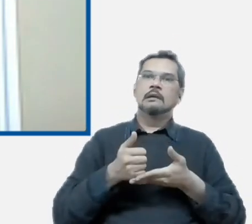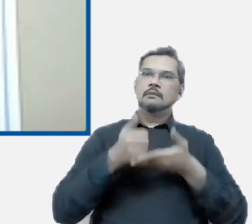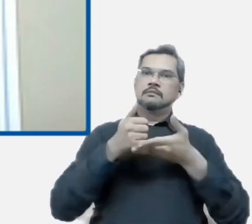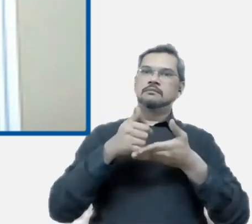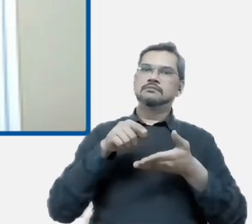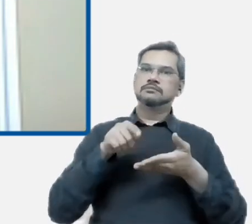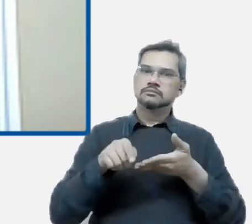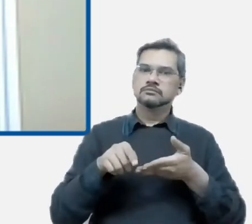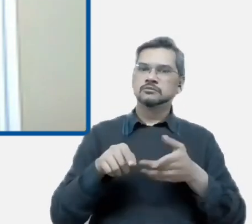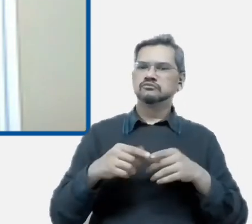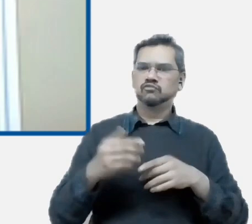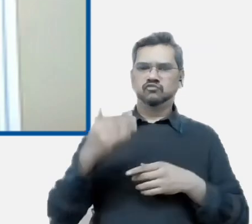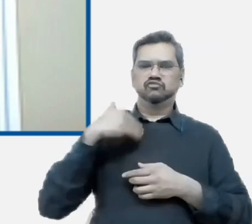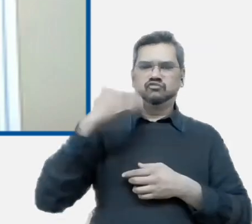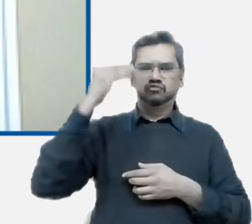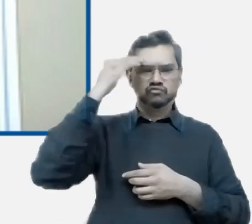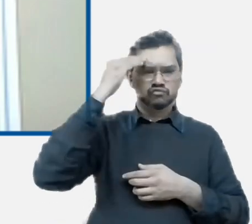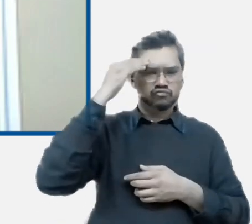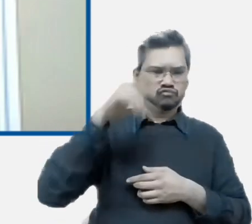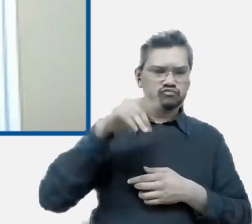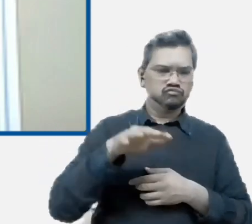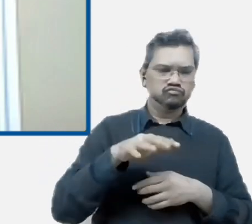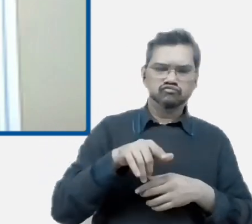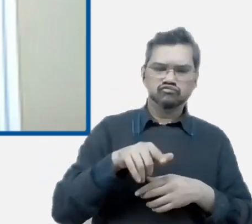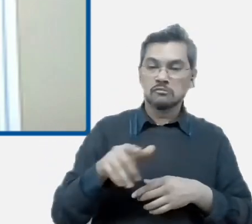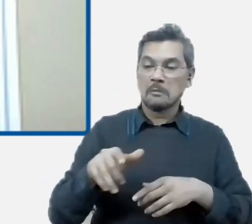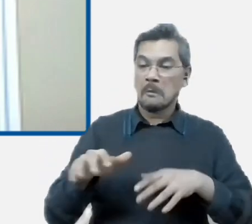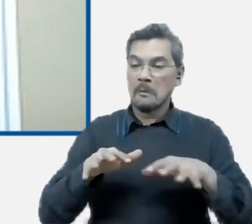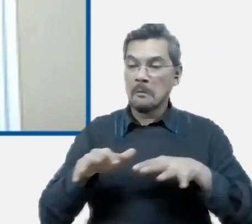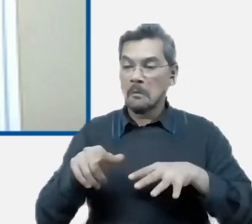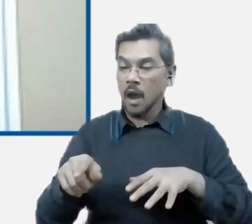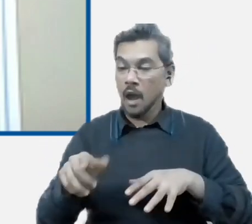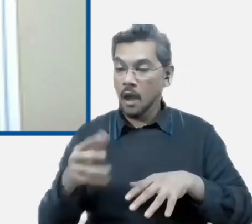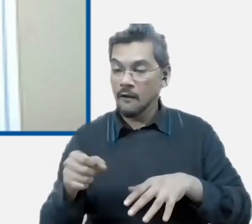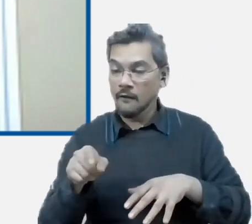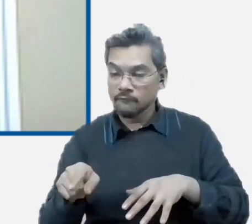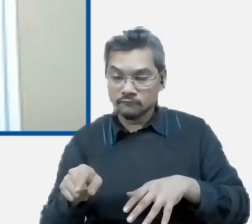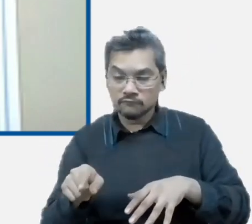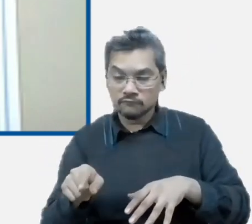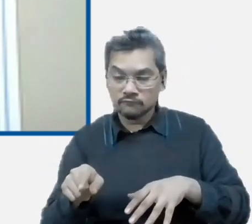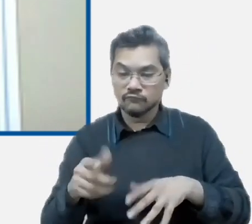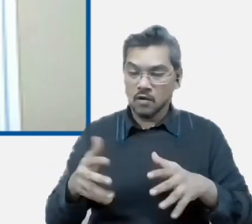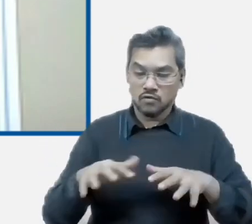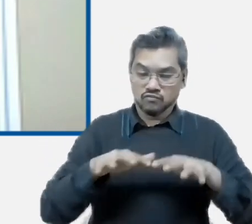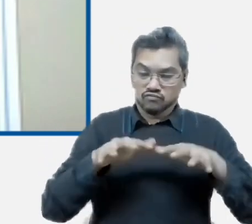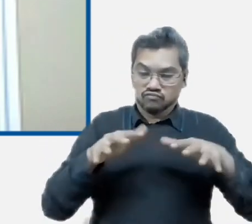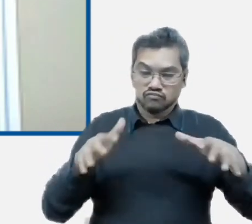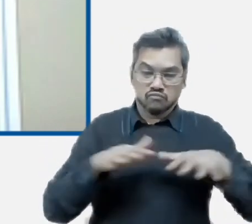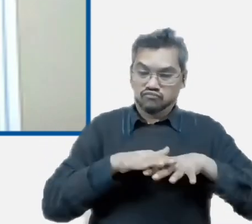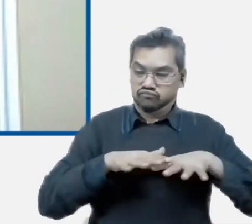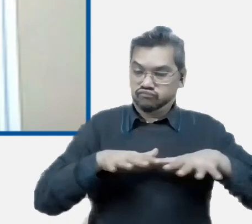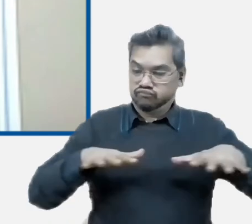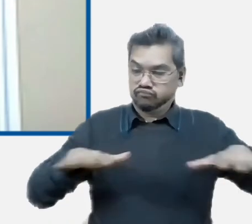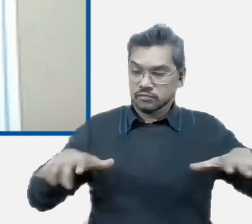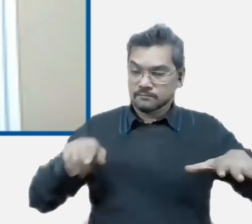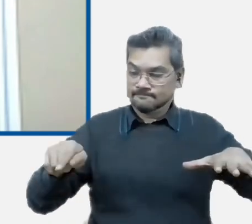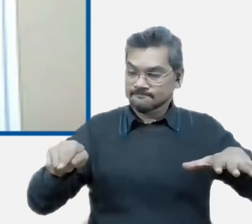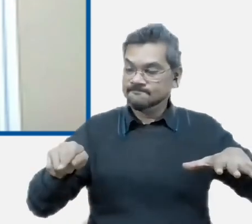into a spatial format where you can say, yeah, this is where it's going to happen, and this is what's going to